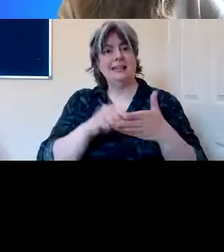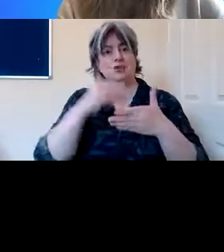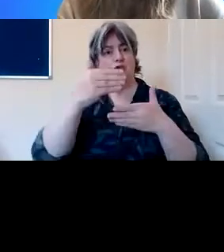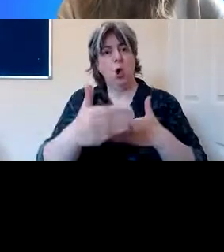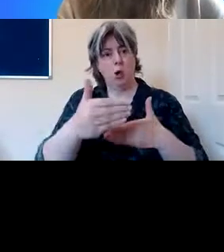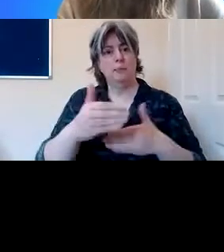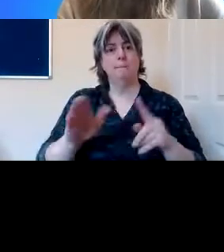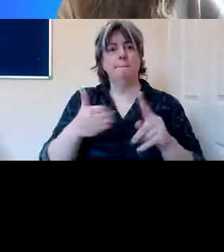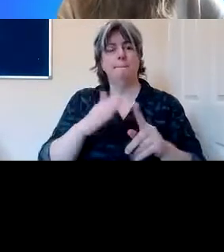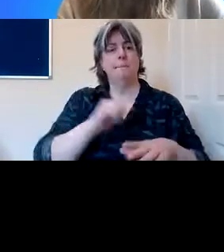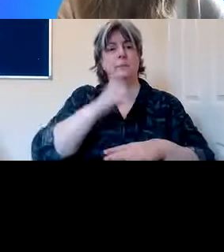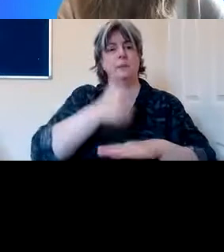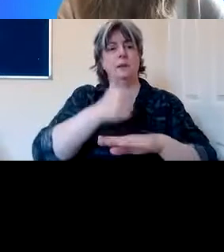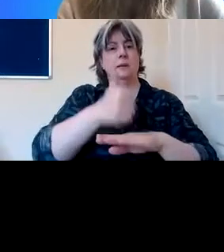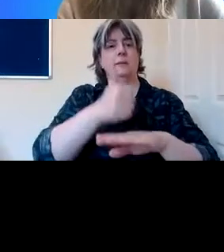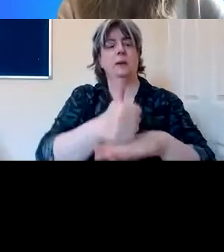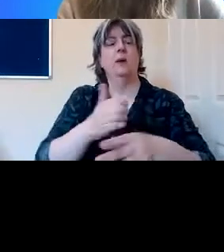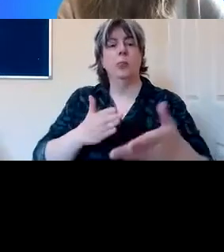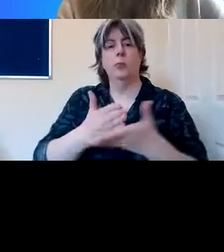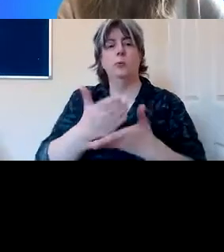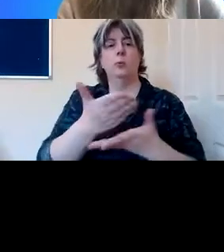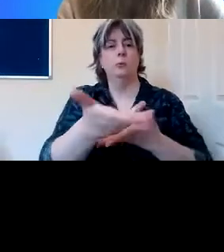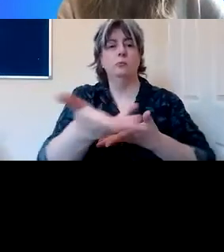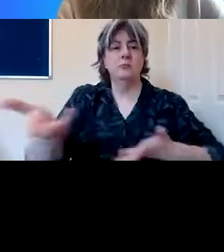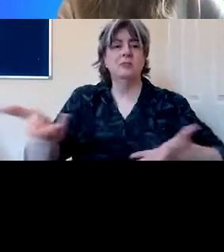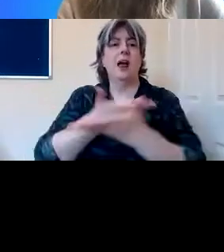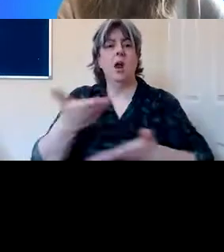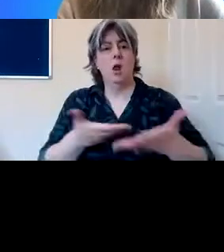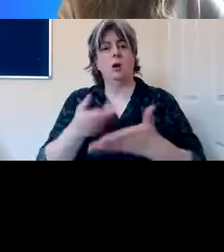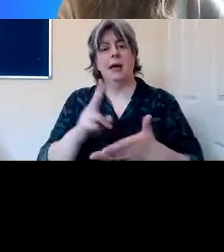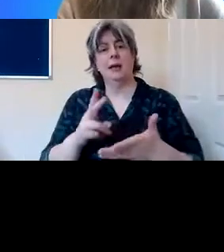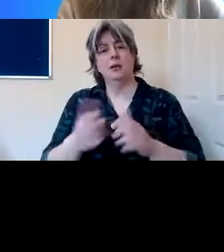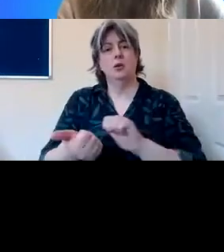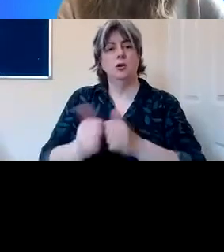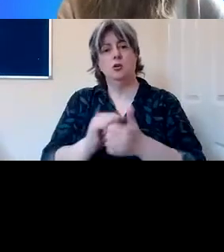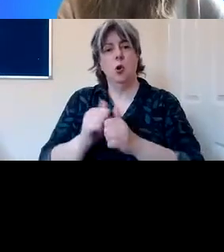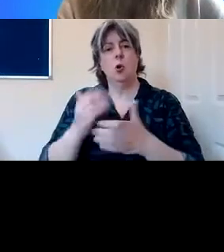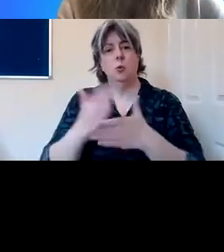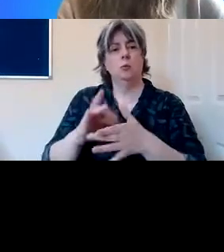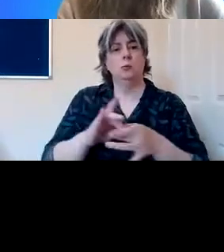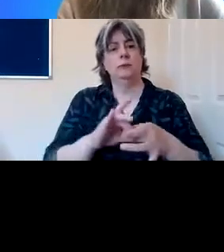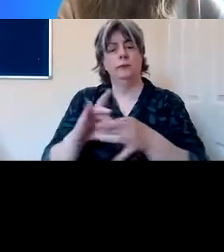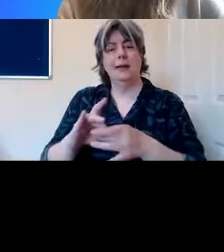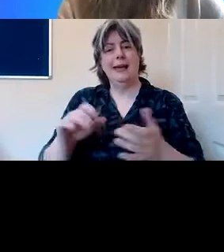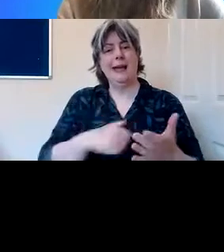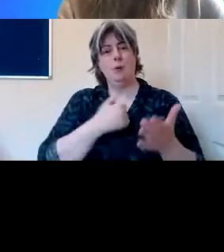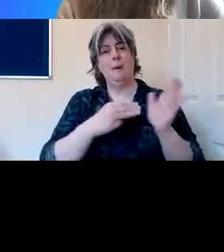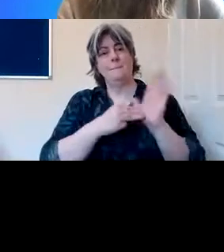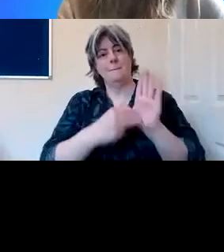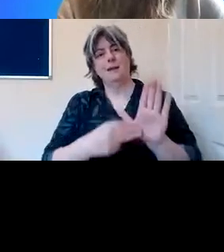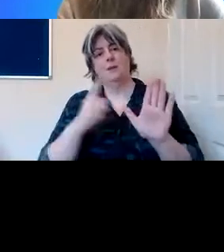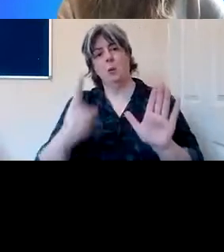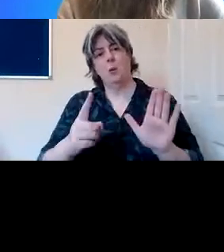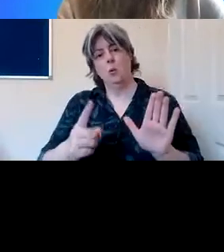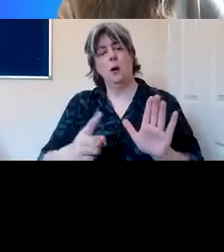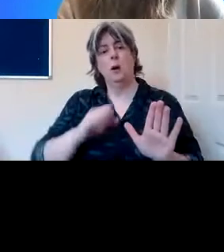has to be done through dialogue and through co-production. One of our commitments in our manifesto is to work in